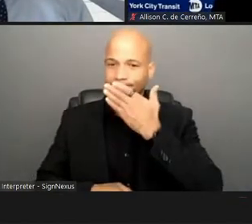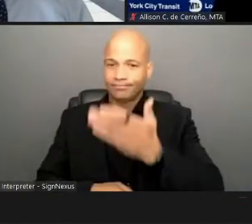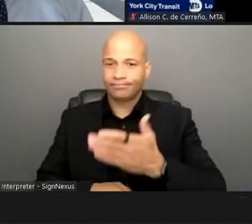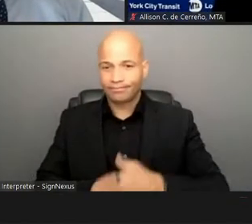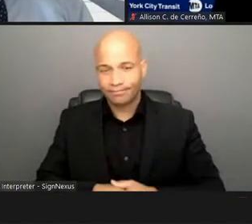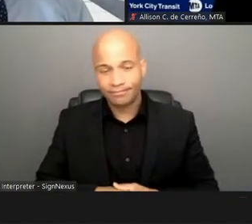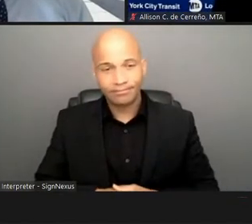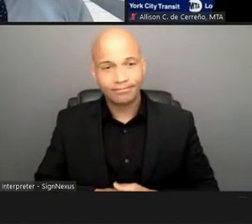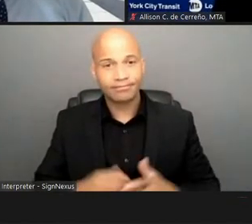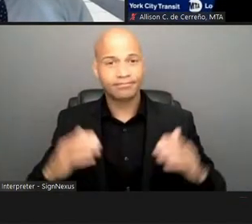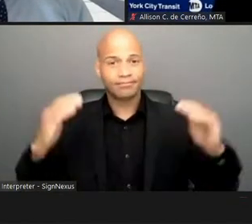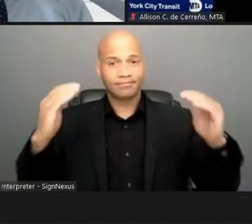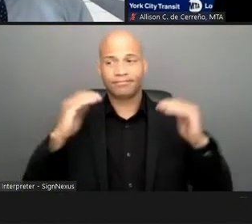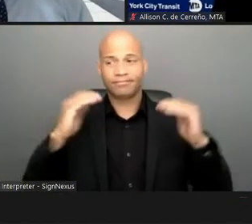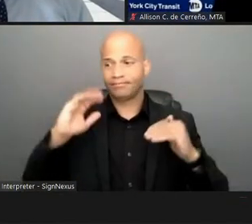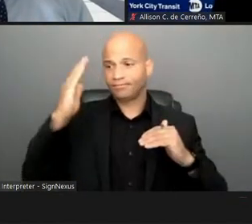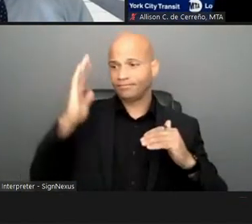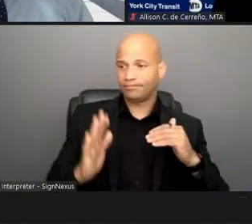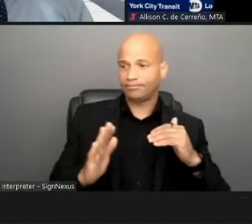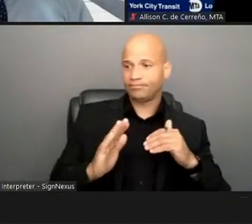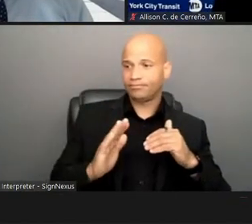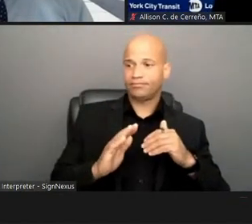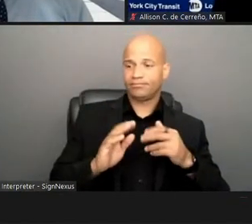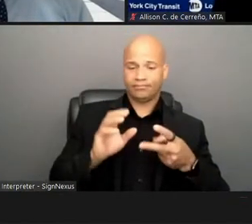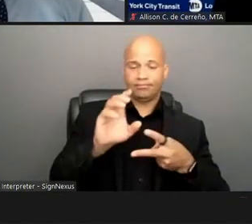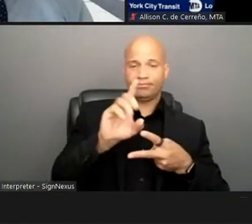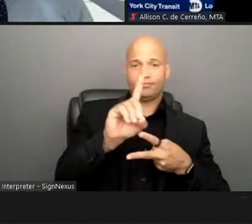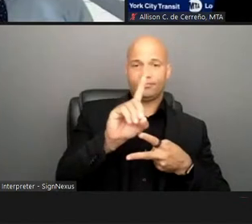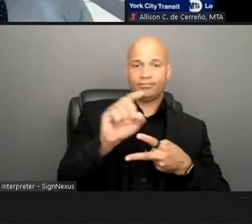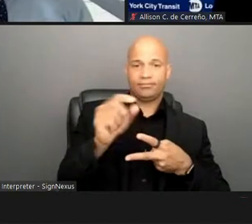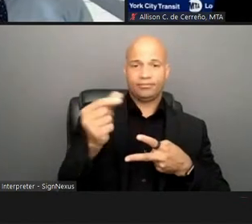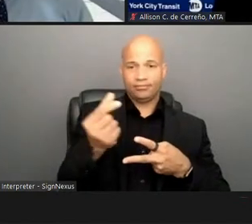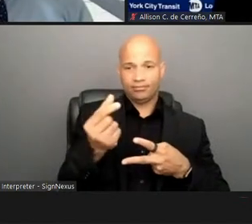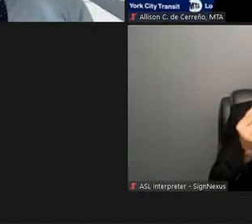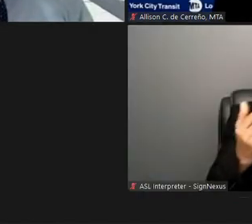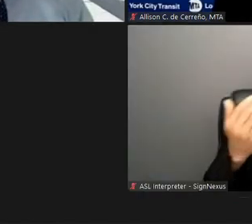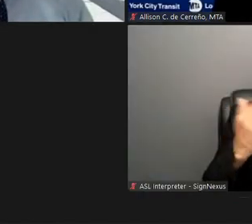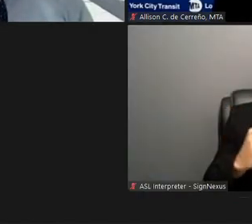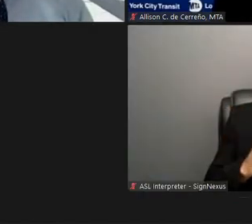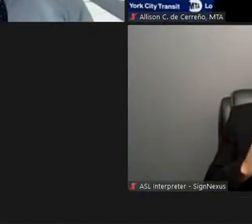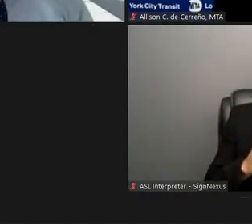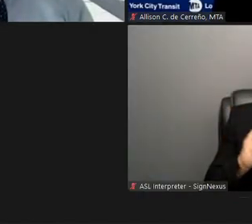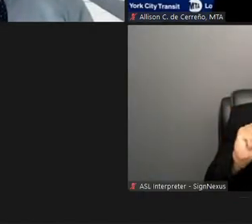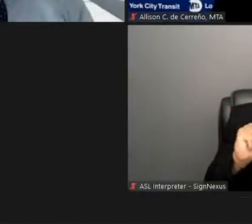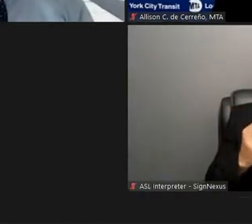speaker is DG followed by Thomas Gretch